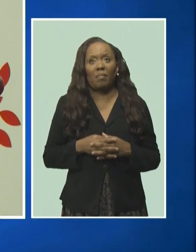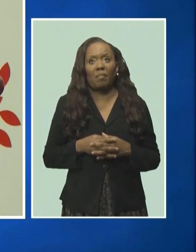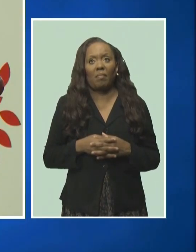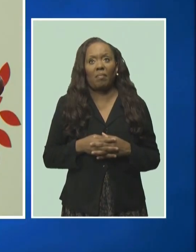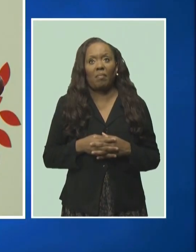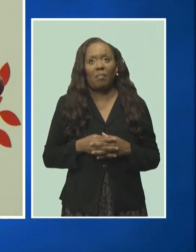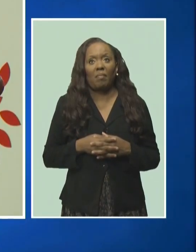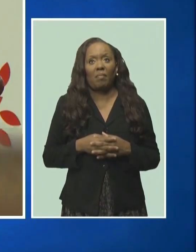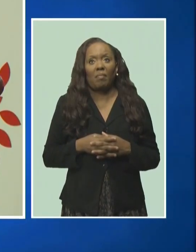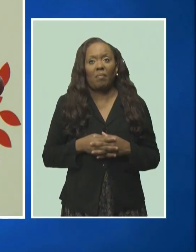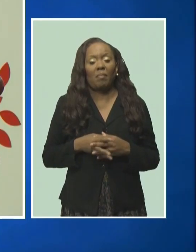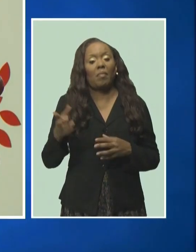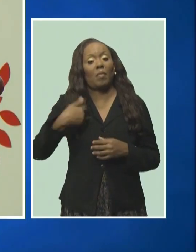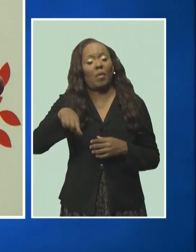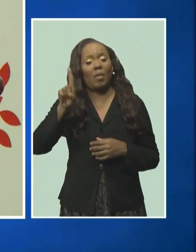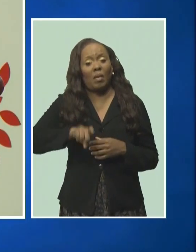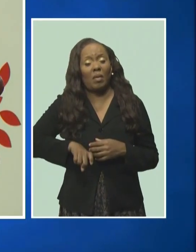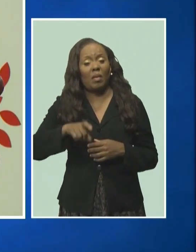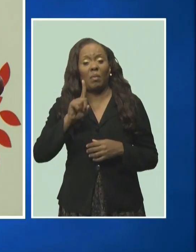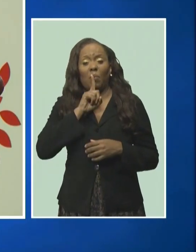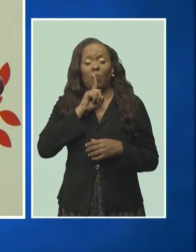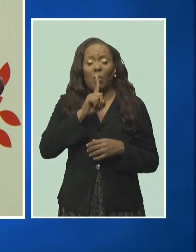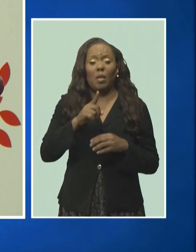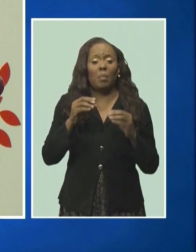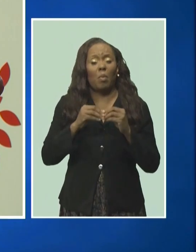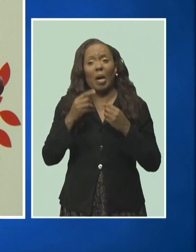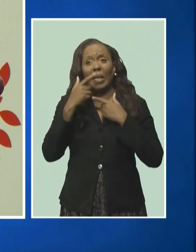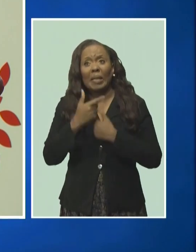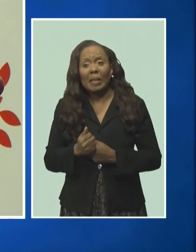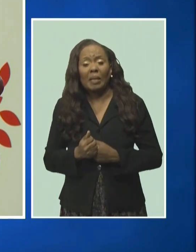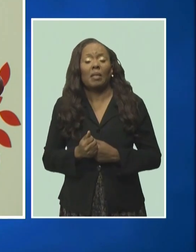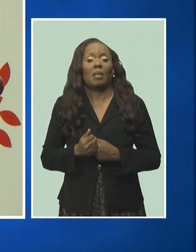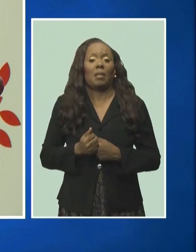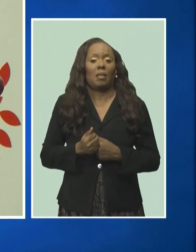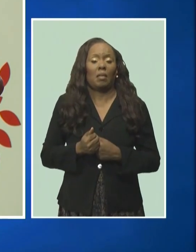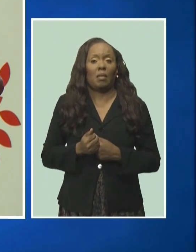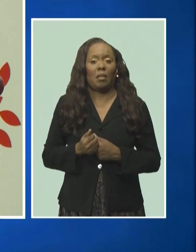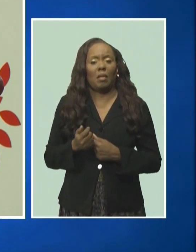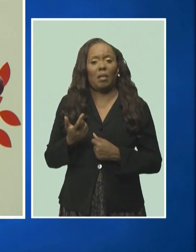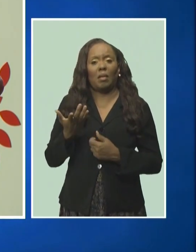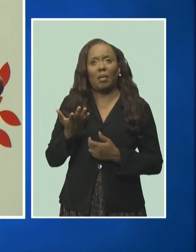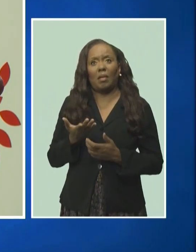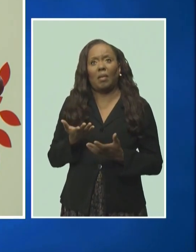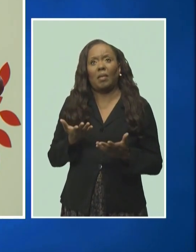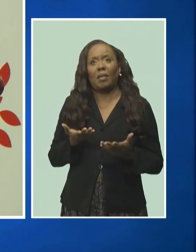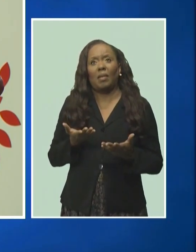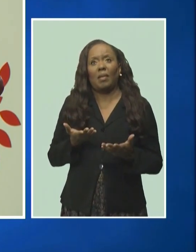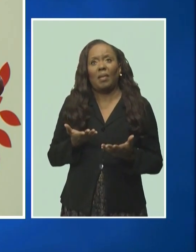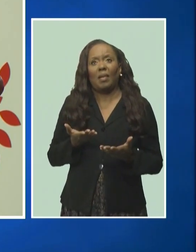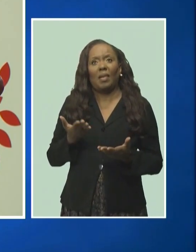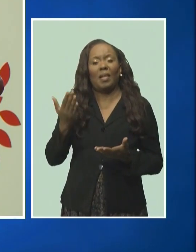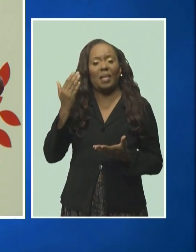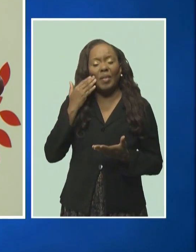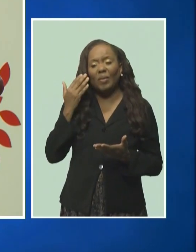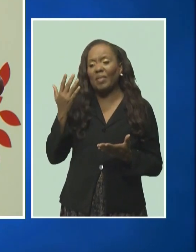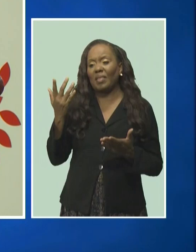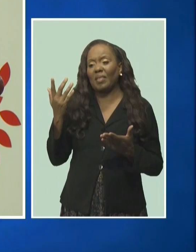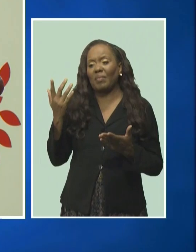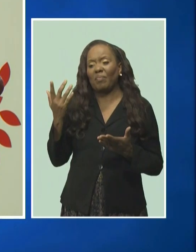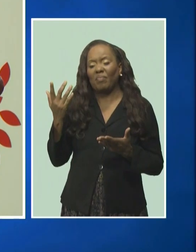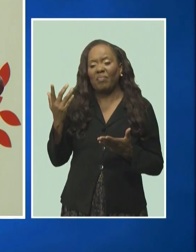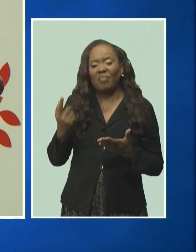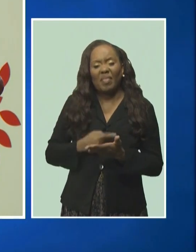wellness, employment and entrepreneurship, finance, investment and wealth management, housing, arts, sports,